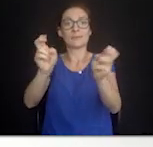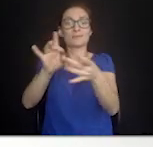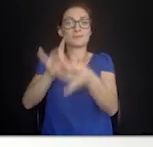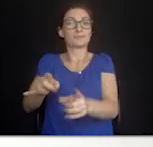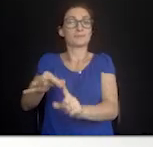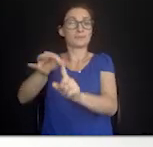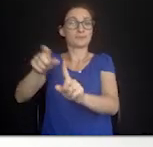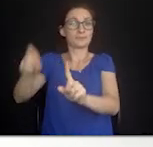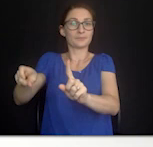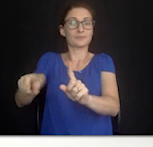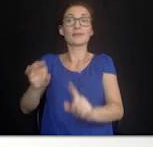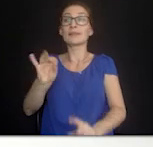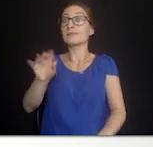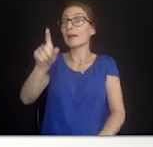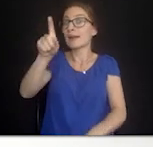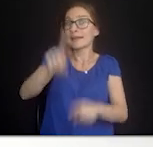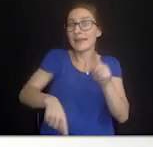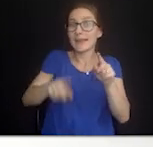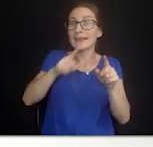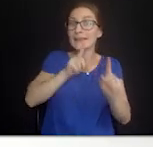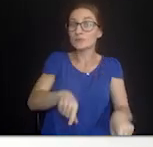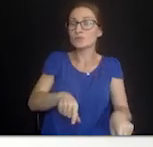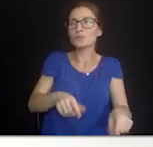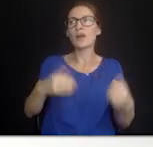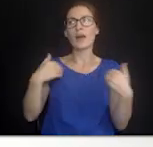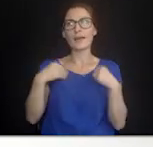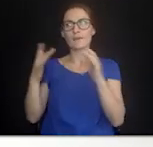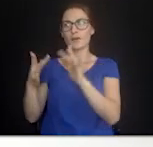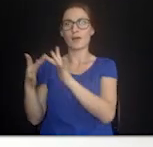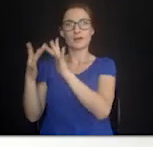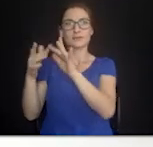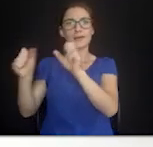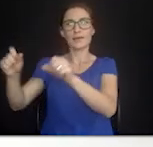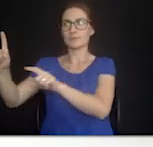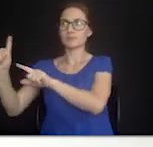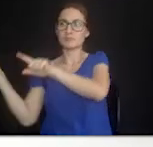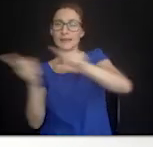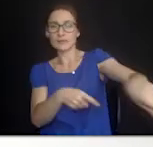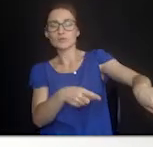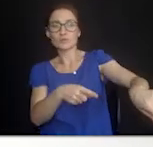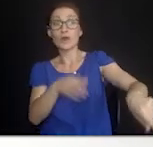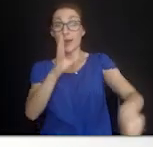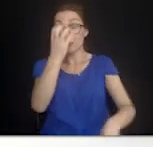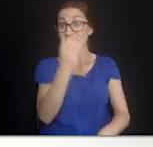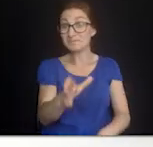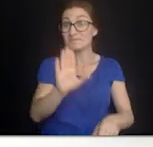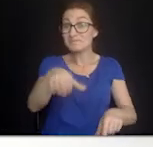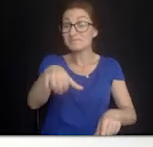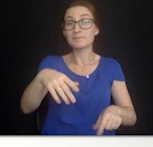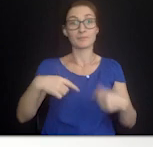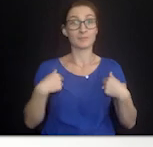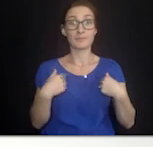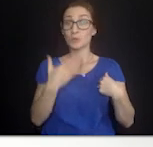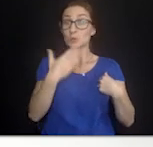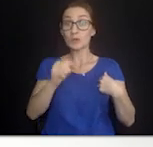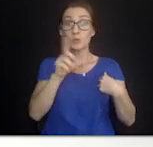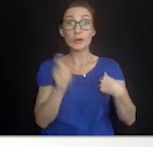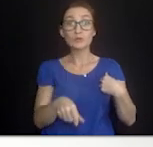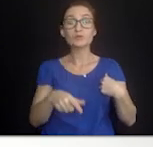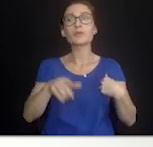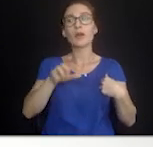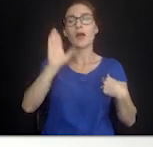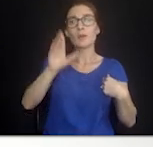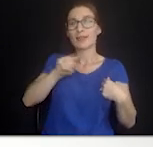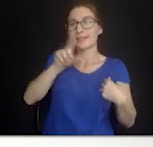answer it, I have the resource to do so, right? And I will tell you that I don't have that answer, right? Like, oh, that's an interesting question. Let me ask